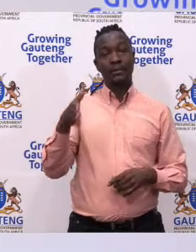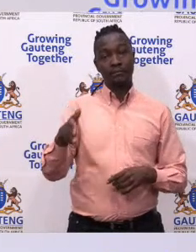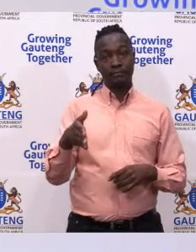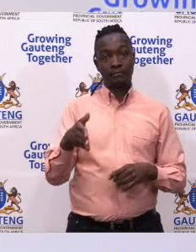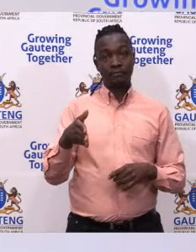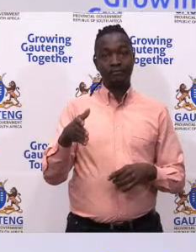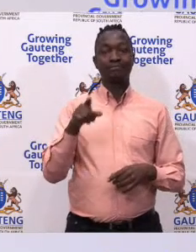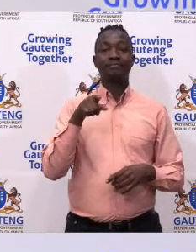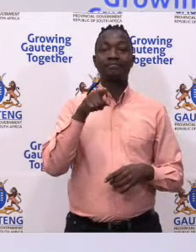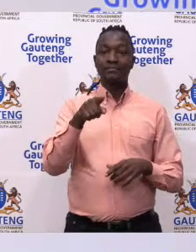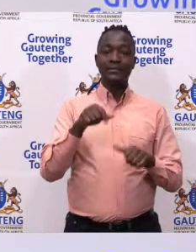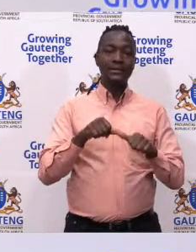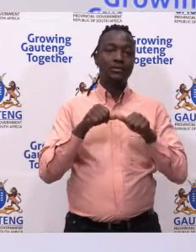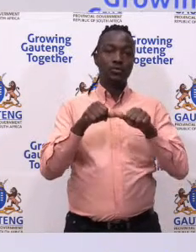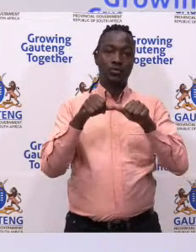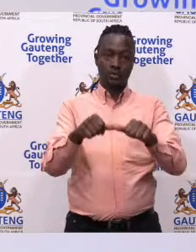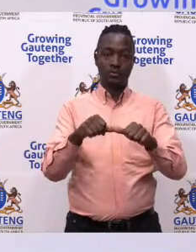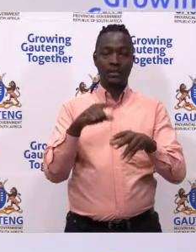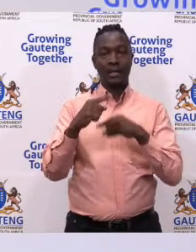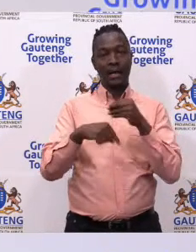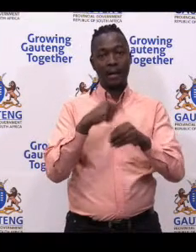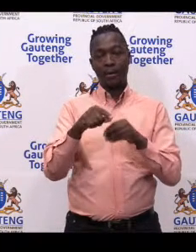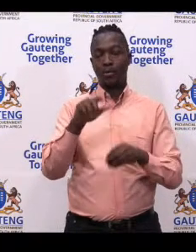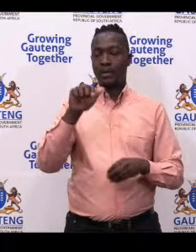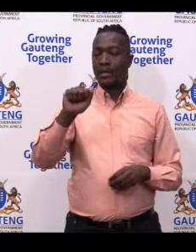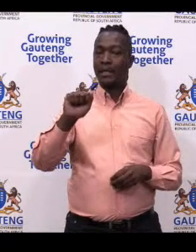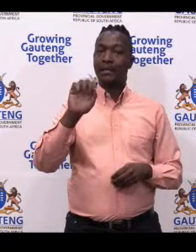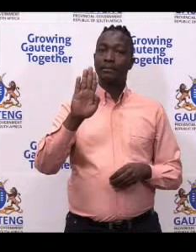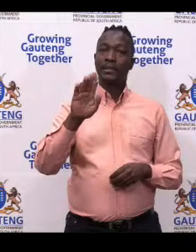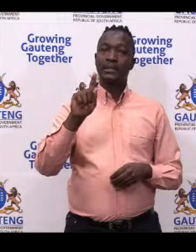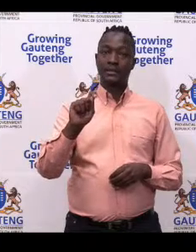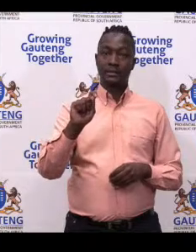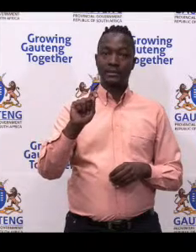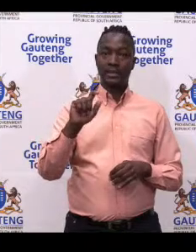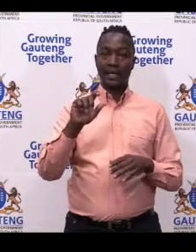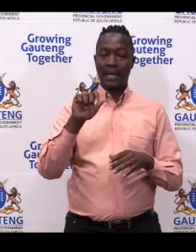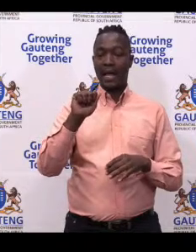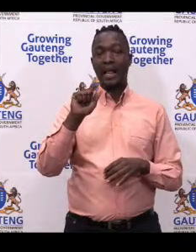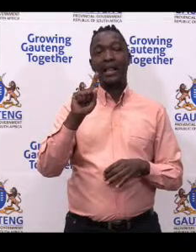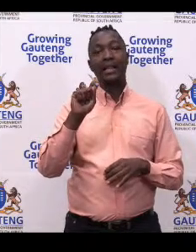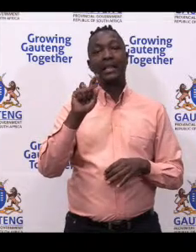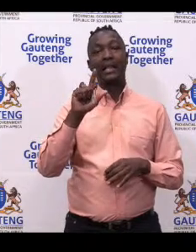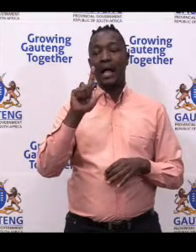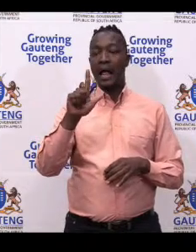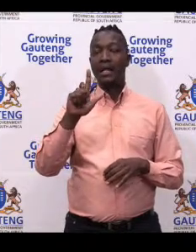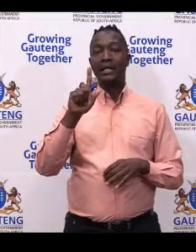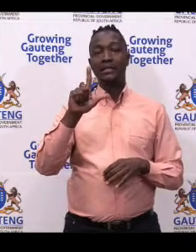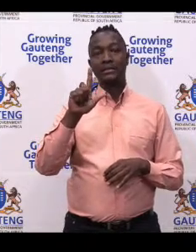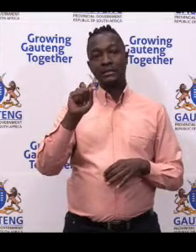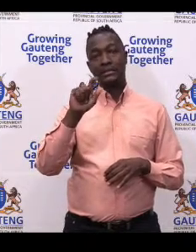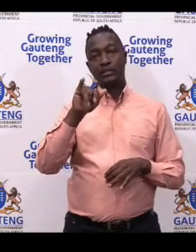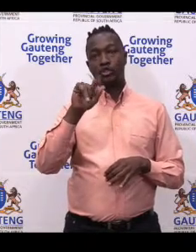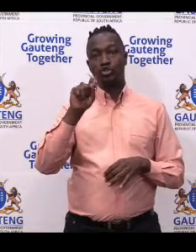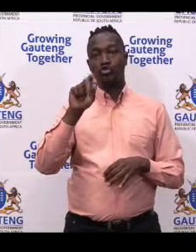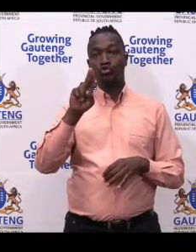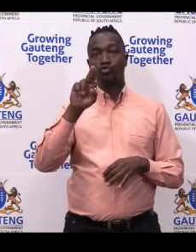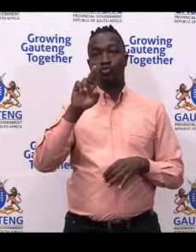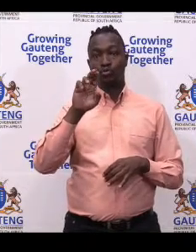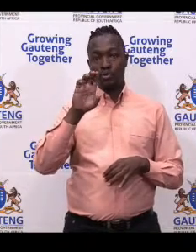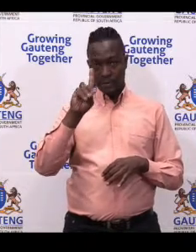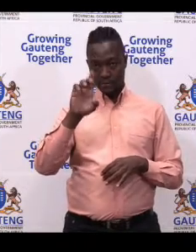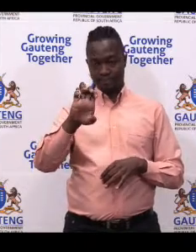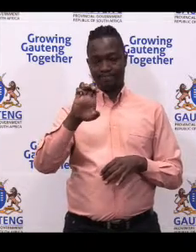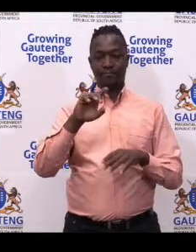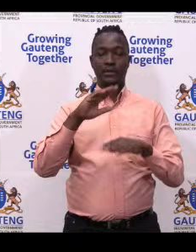that is continuing in terms of the ABT, Alternative Building Technology, which is a word that will be repurposed